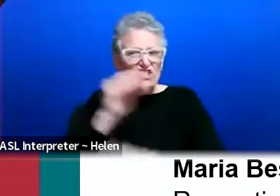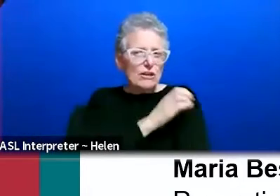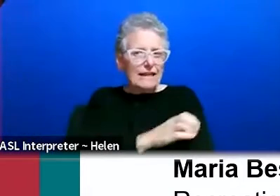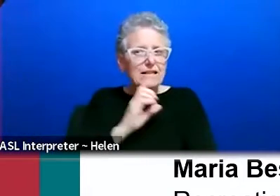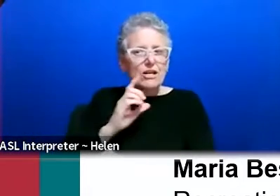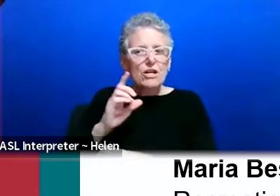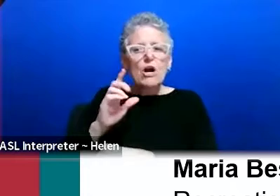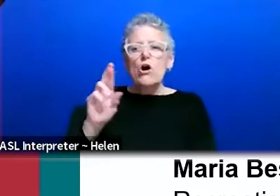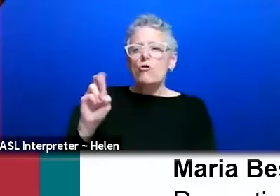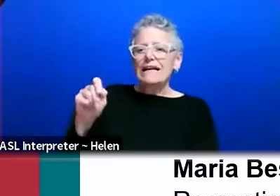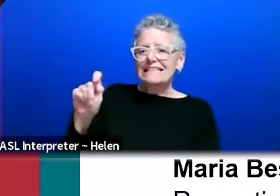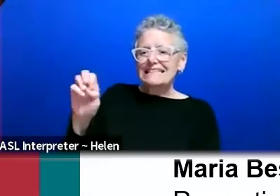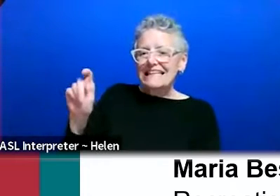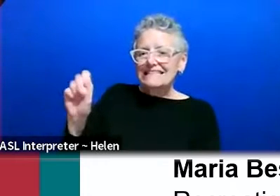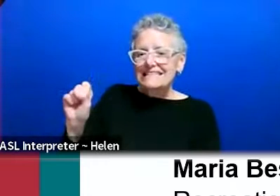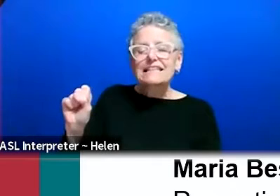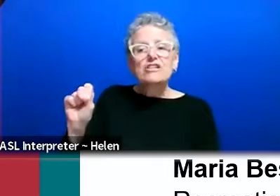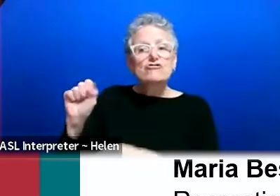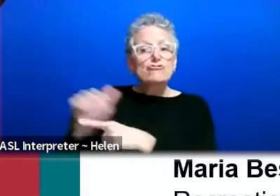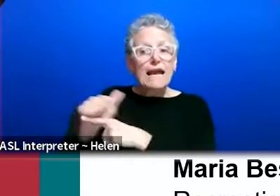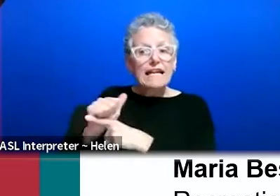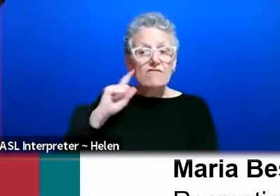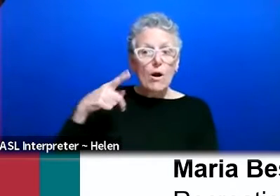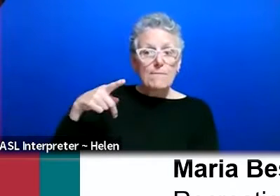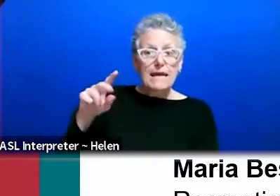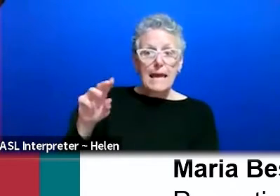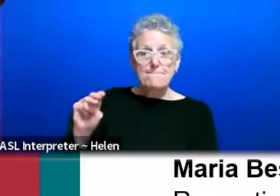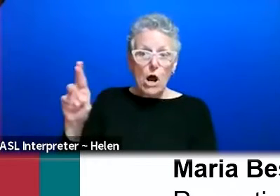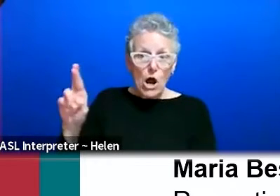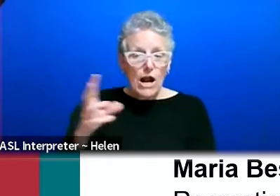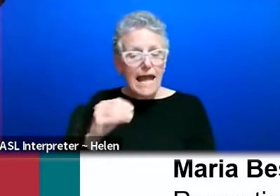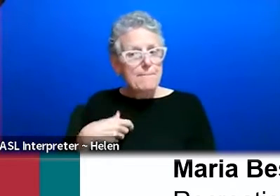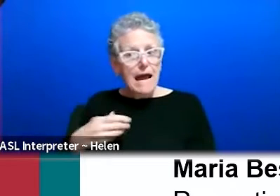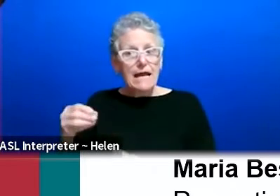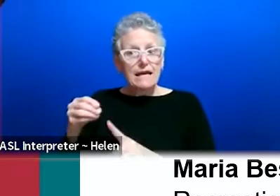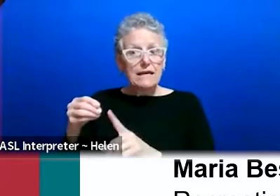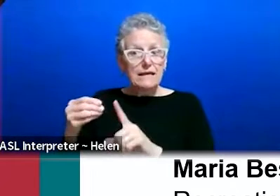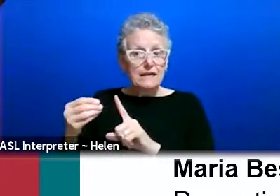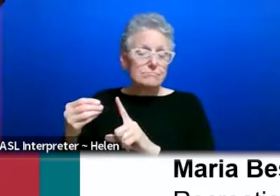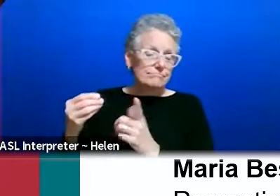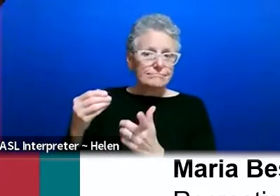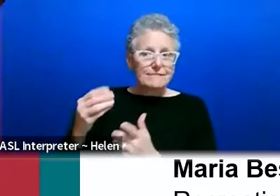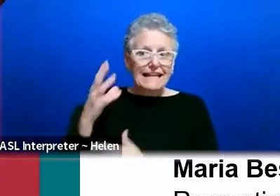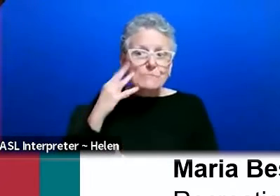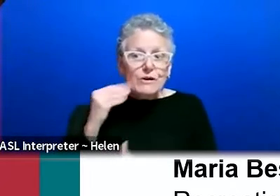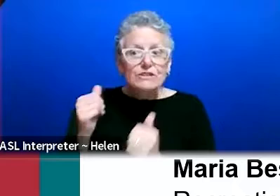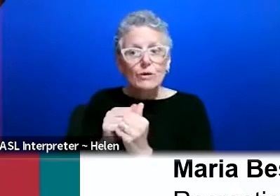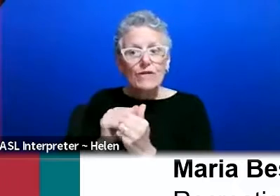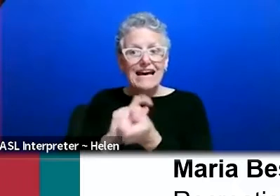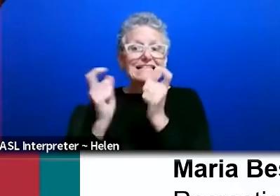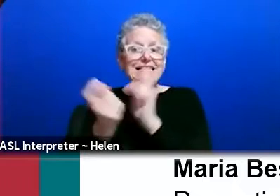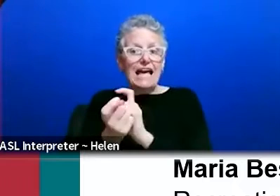residents in training in PM&R, and my exposure to adaptive sports was really as a